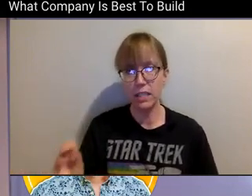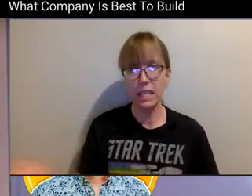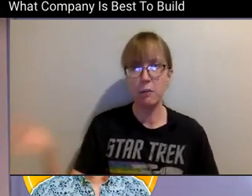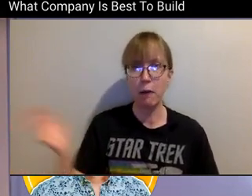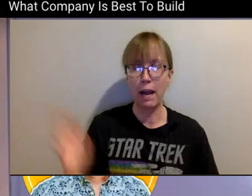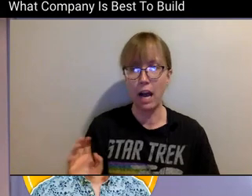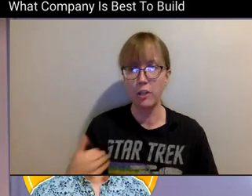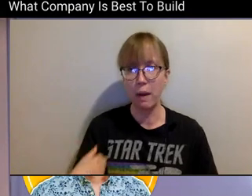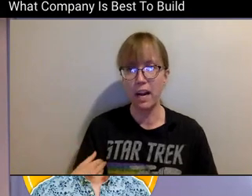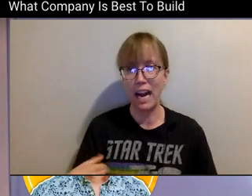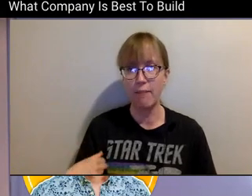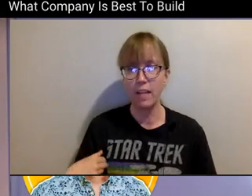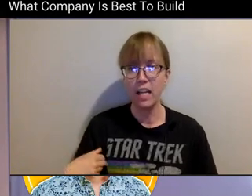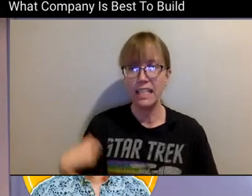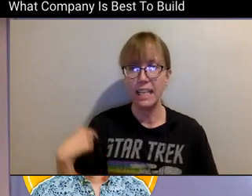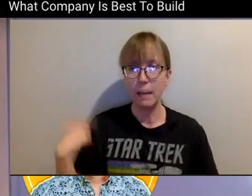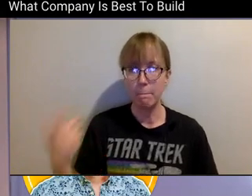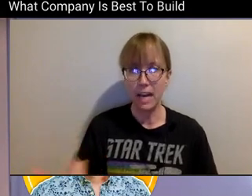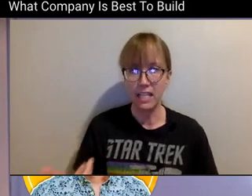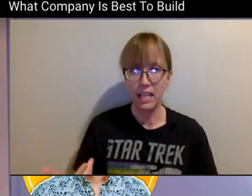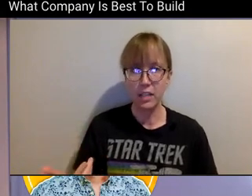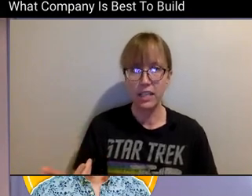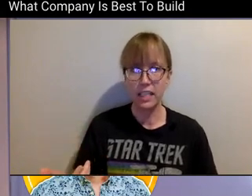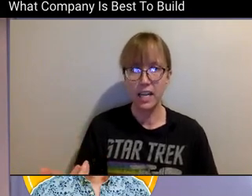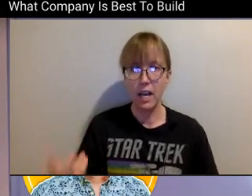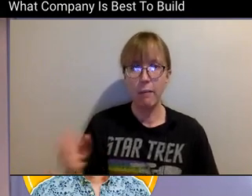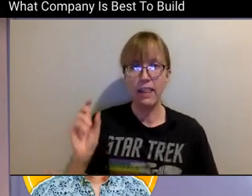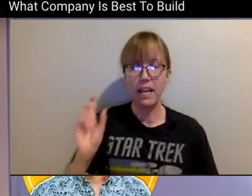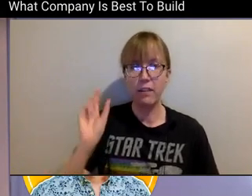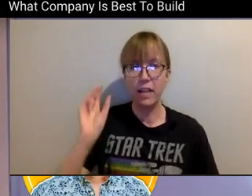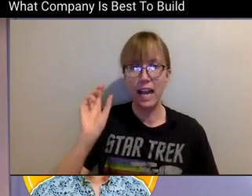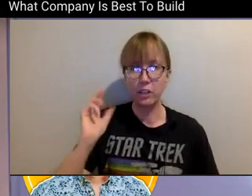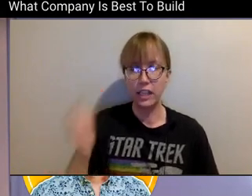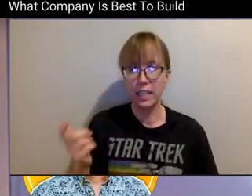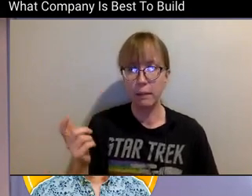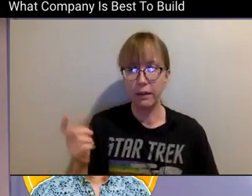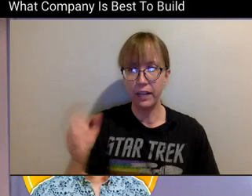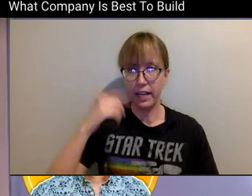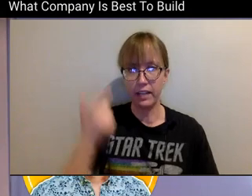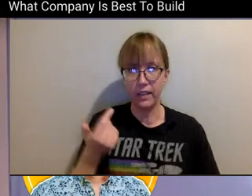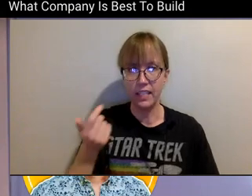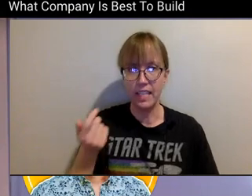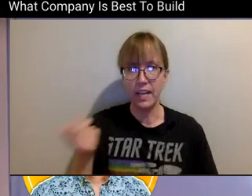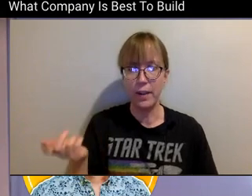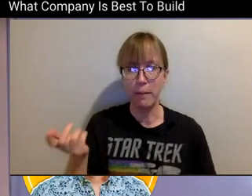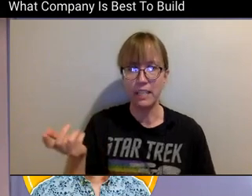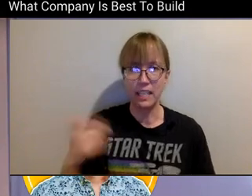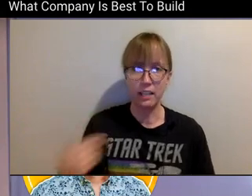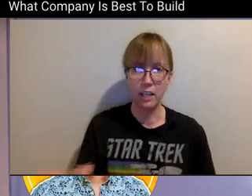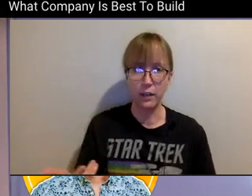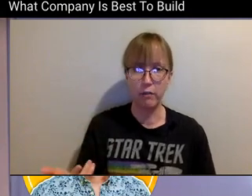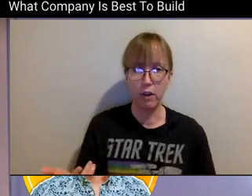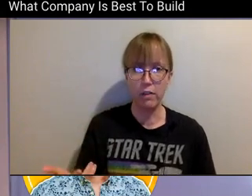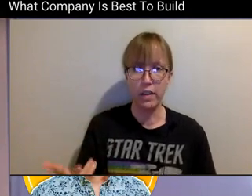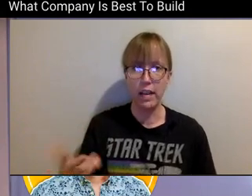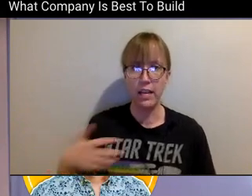to succeed? Do I not have the mindset to succeed? And then if they actually think about it and analyze the data, they might see that it's